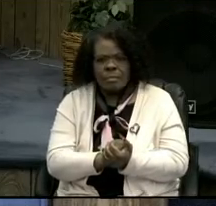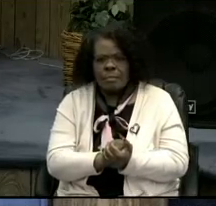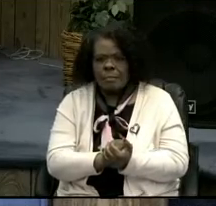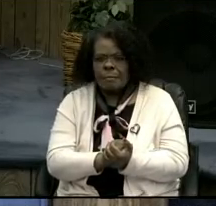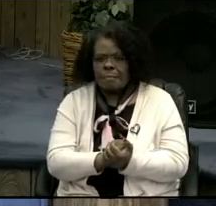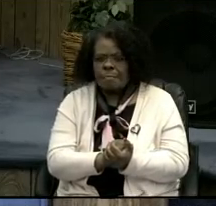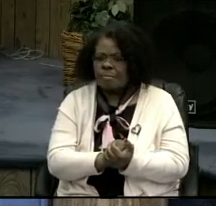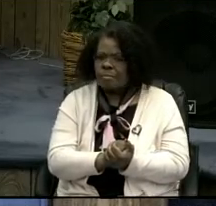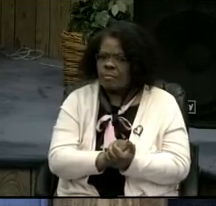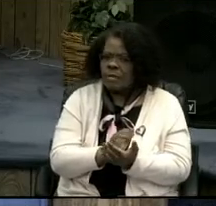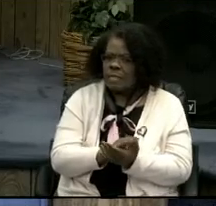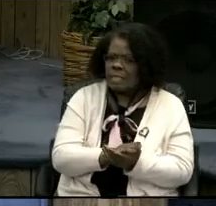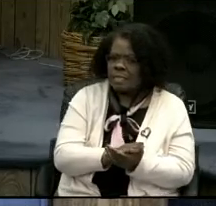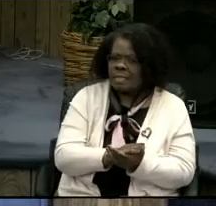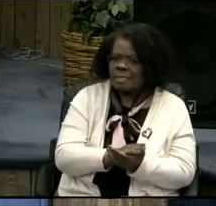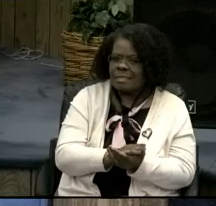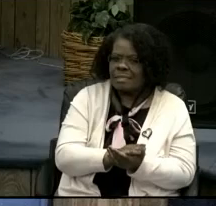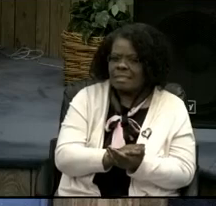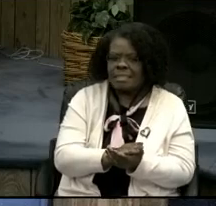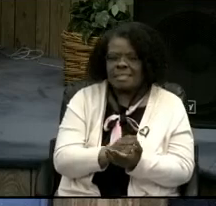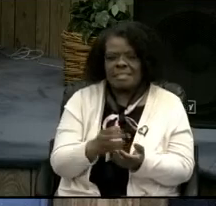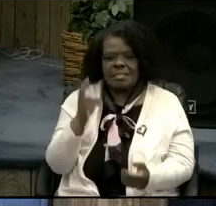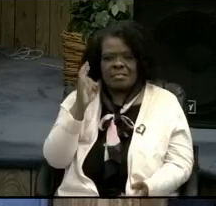of evildoers.